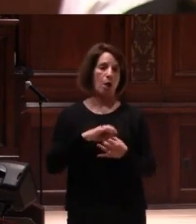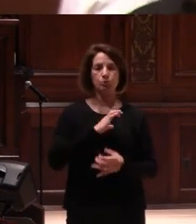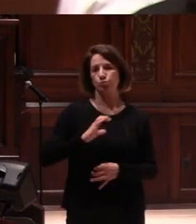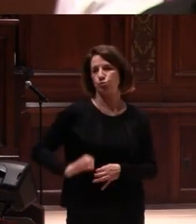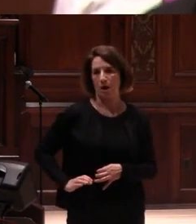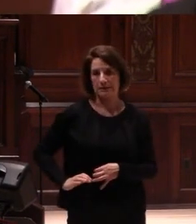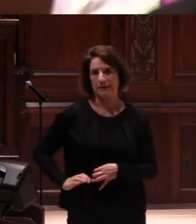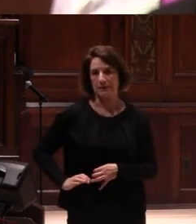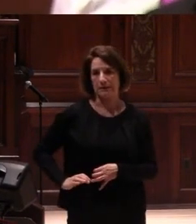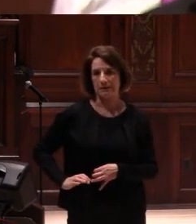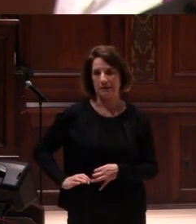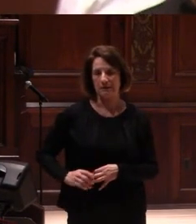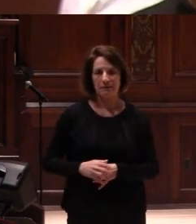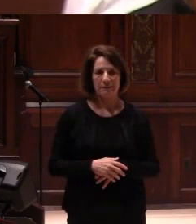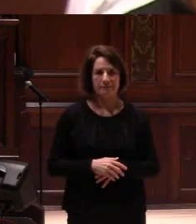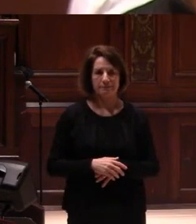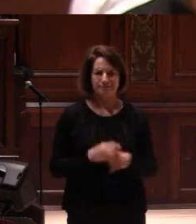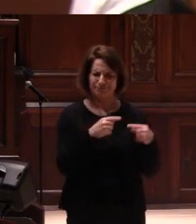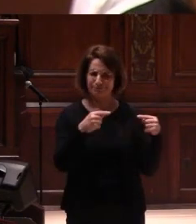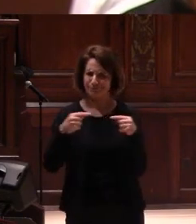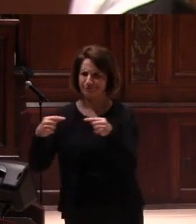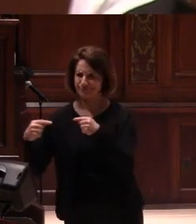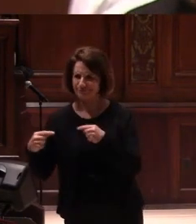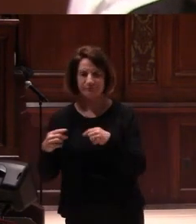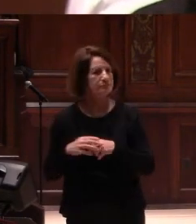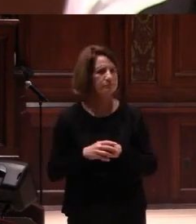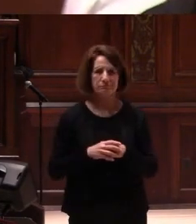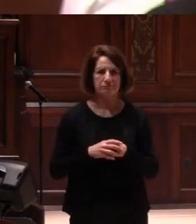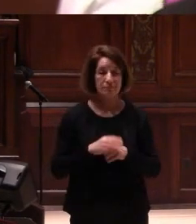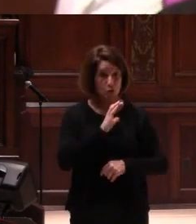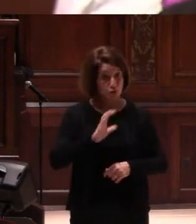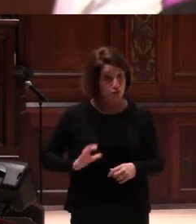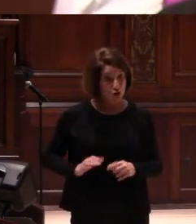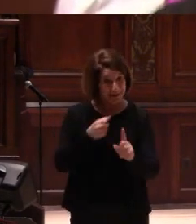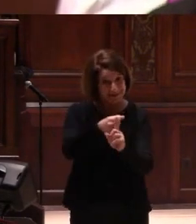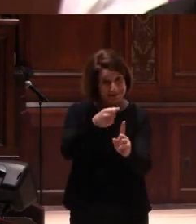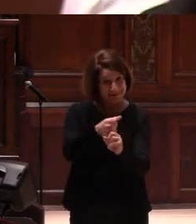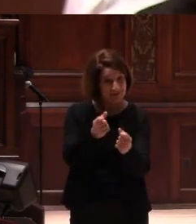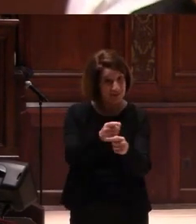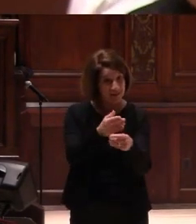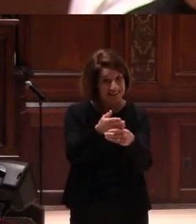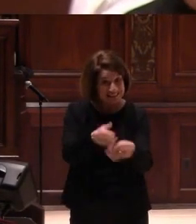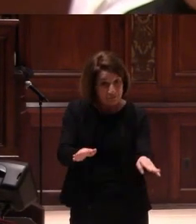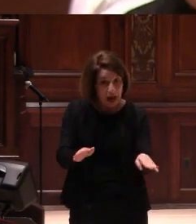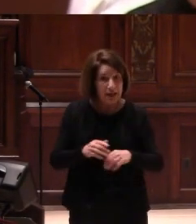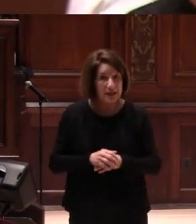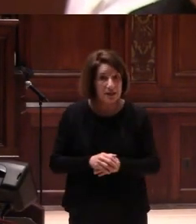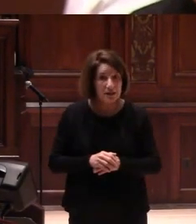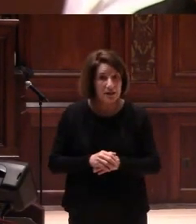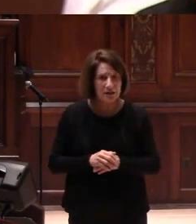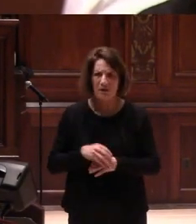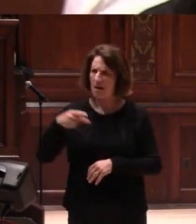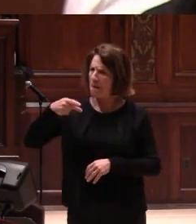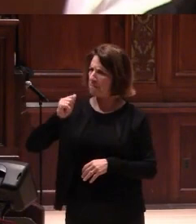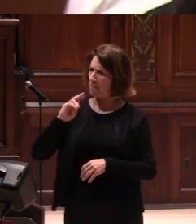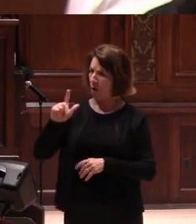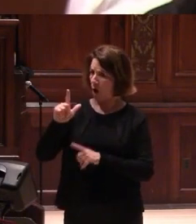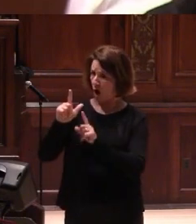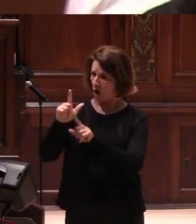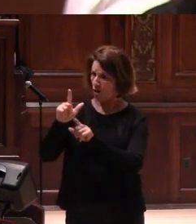Christ. Is Christ divided? Was Paul crucified for